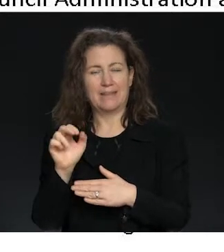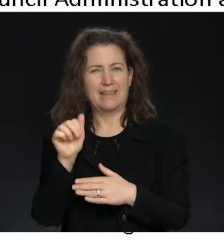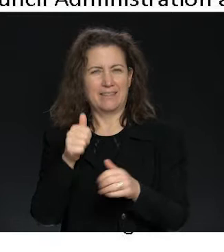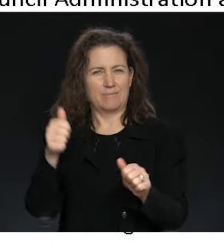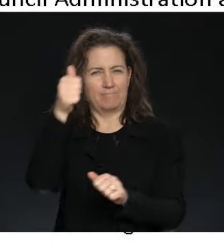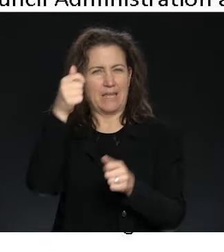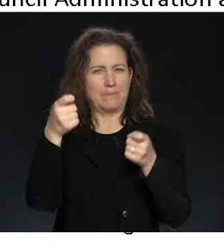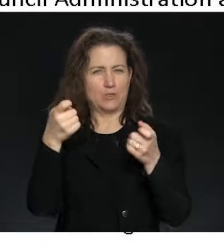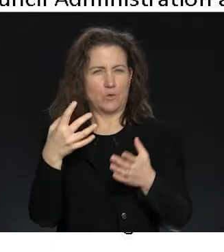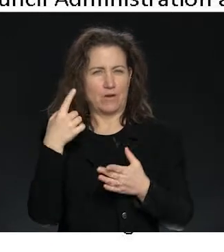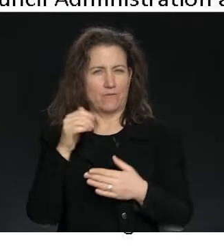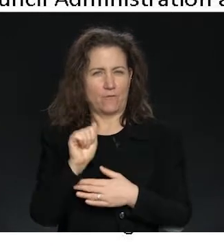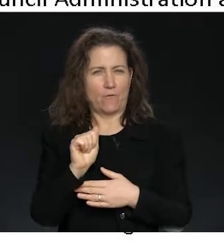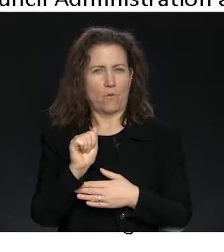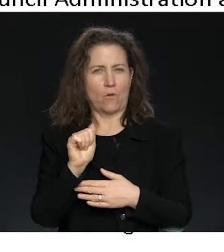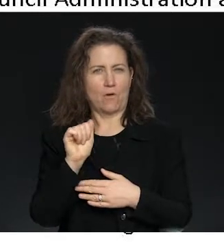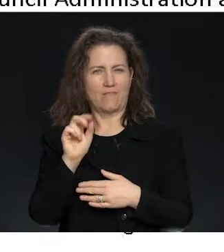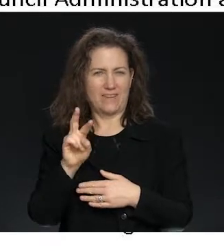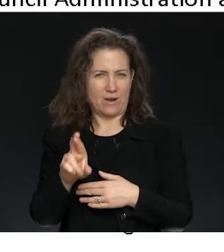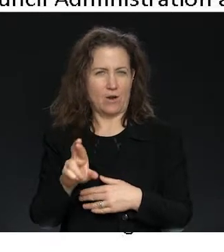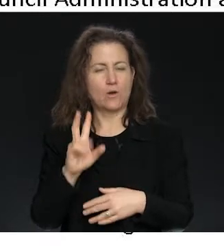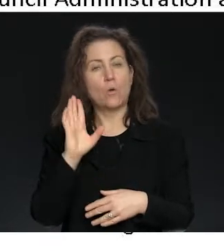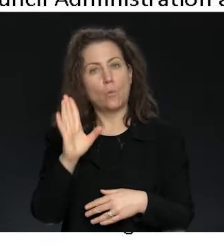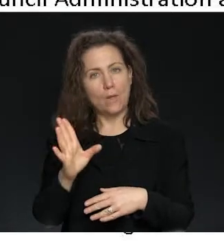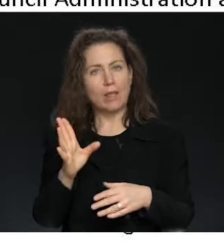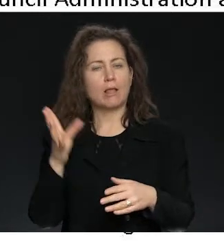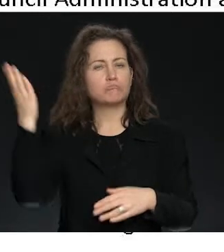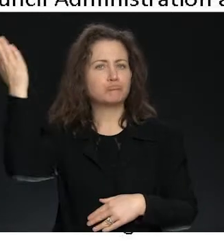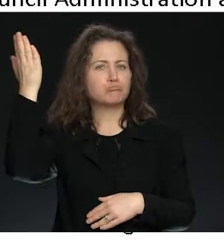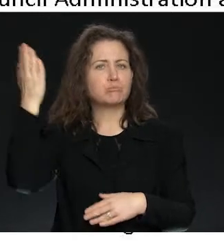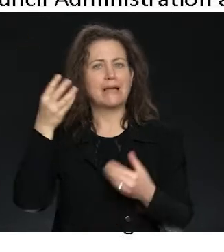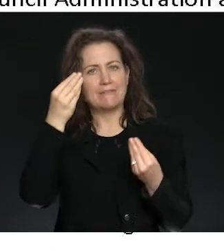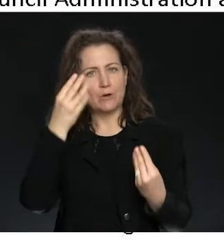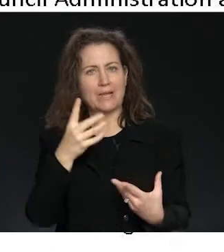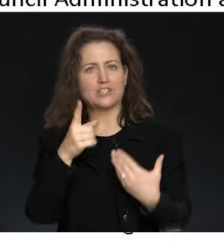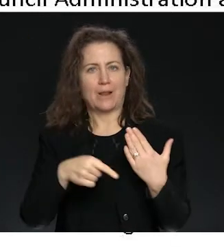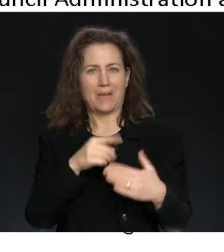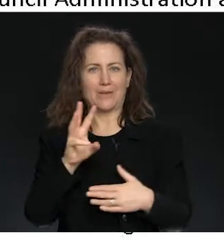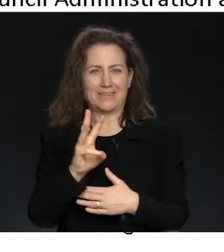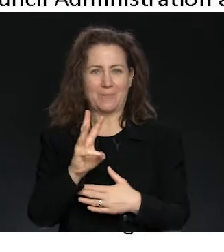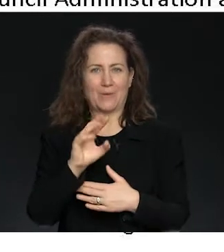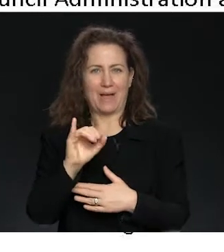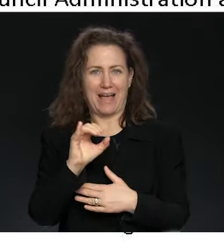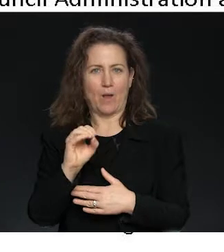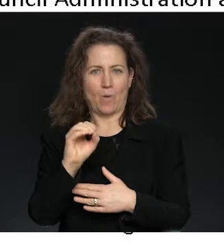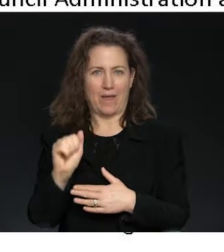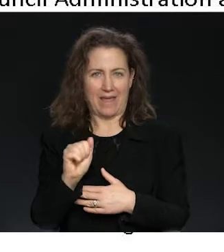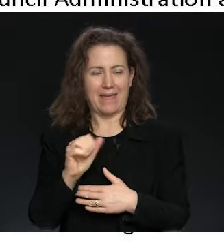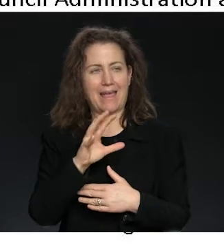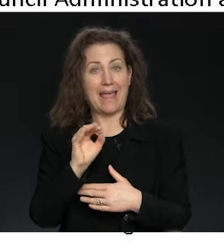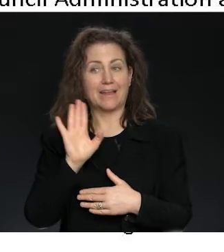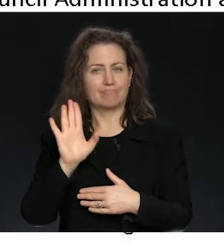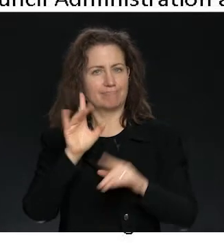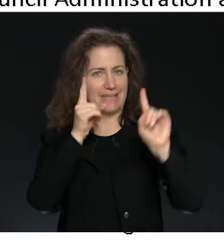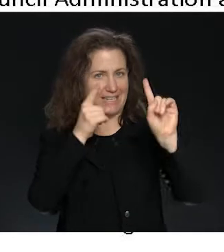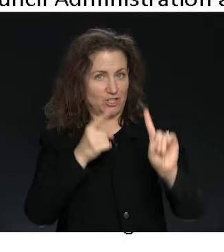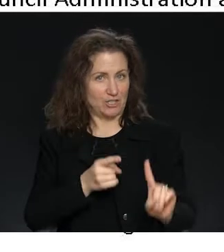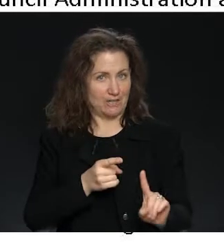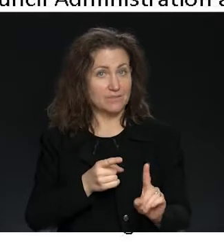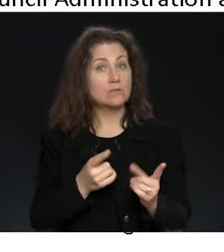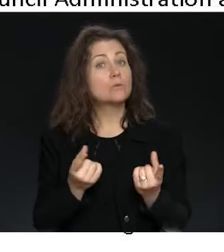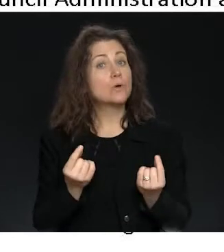the WIOA and those initiatives that are happening in Nevada. what you may want to do is check out